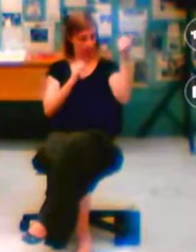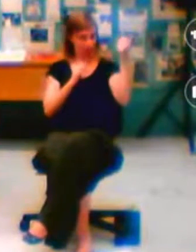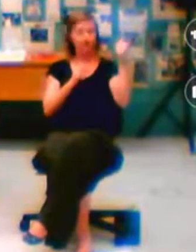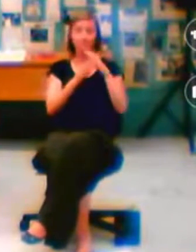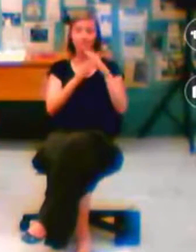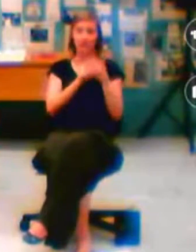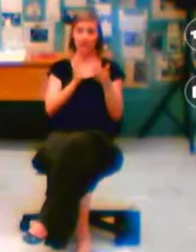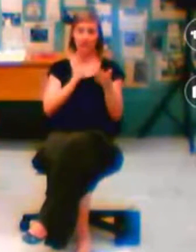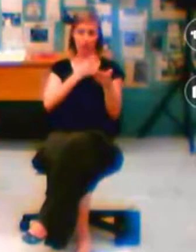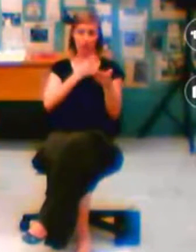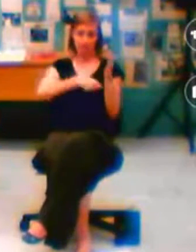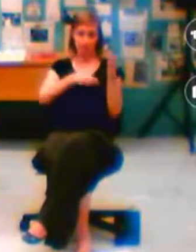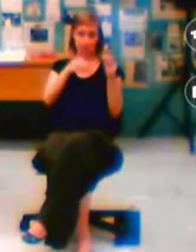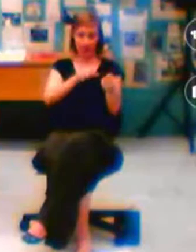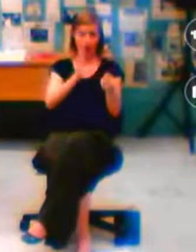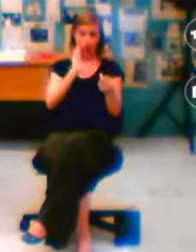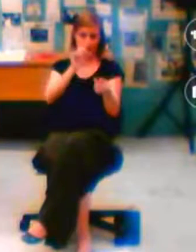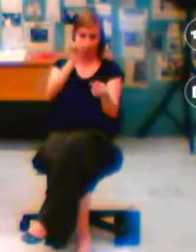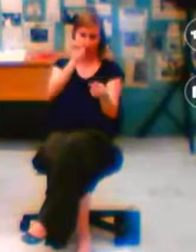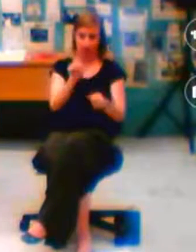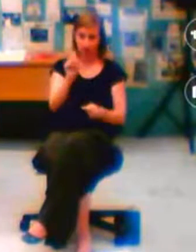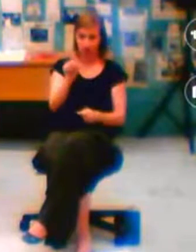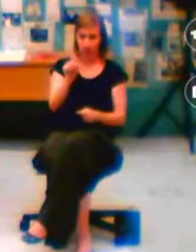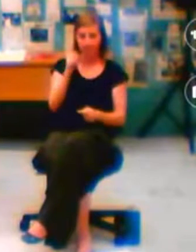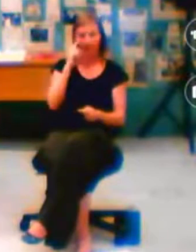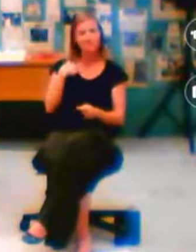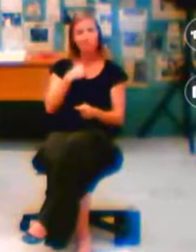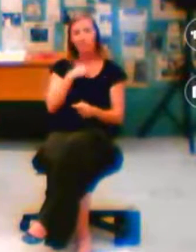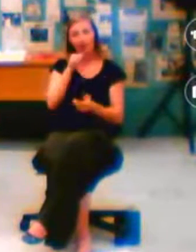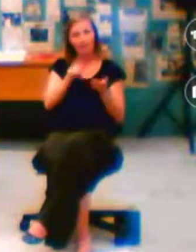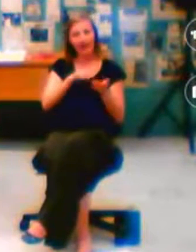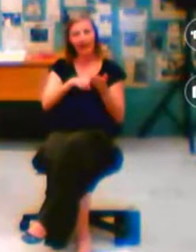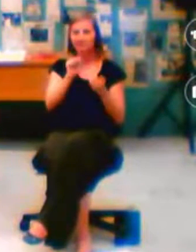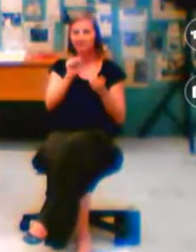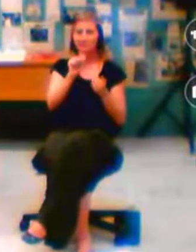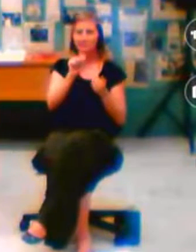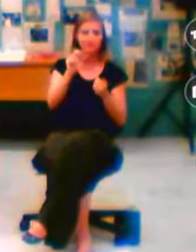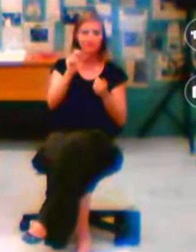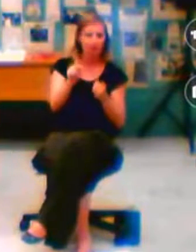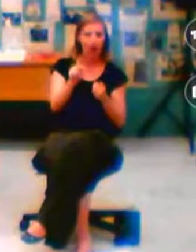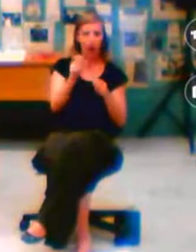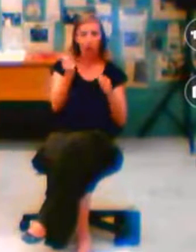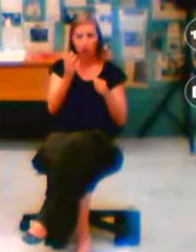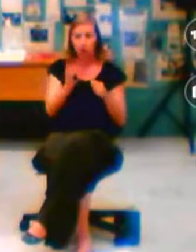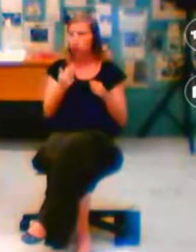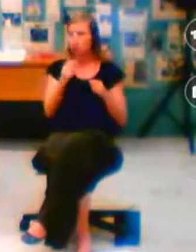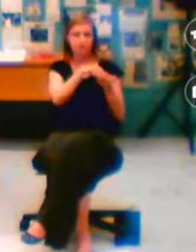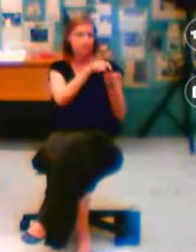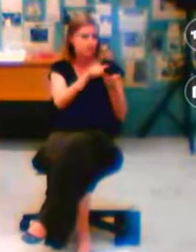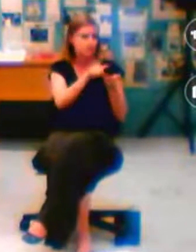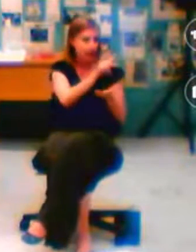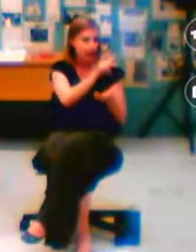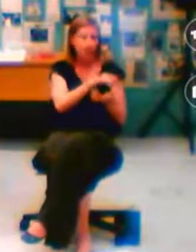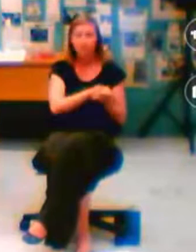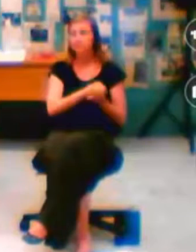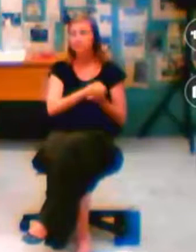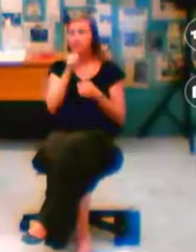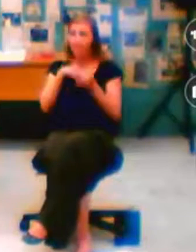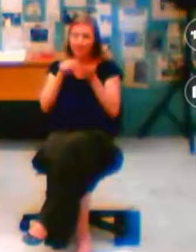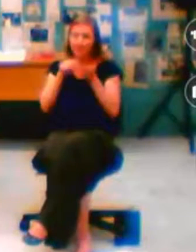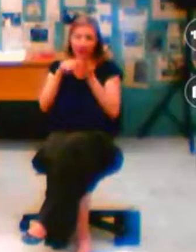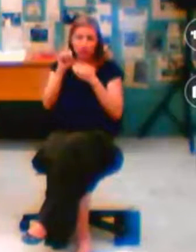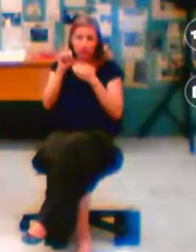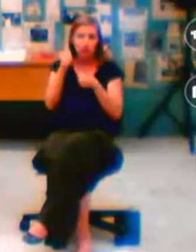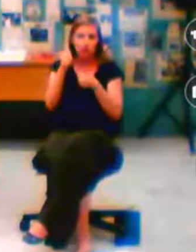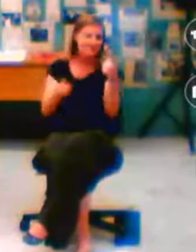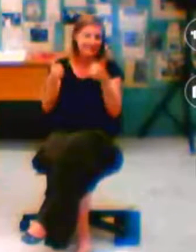a gross increase in spending, or by getting the insurance companies out in the middle, is our total spending